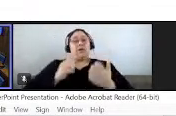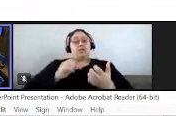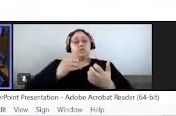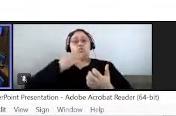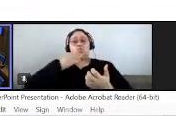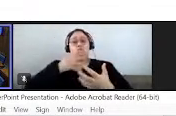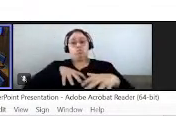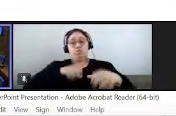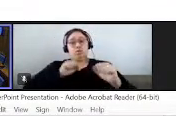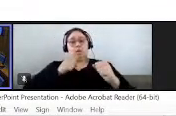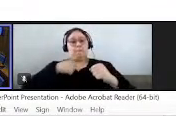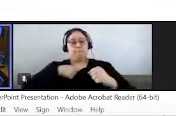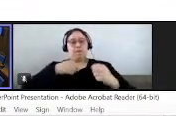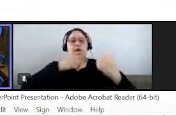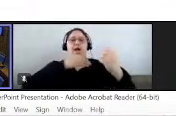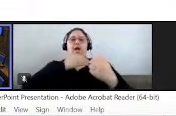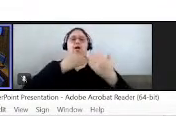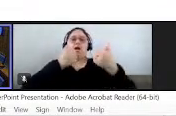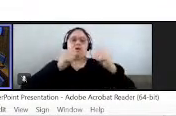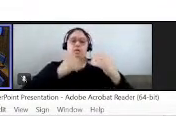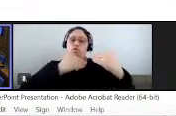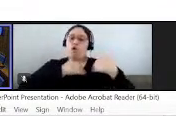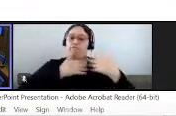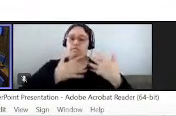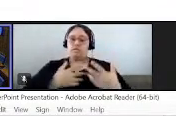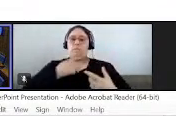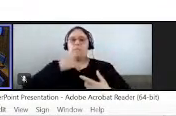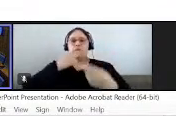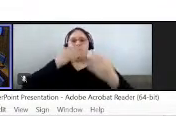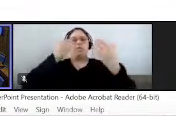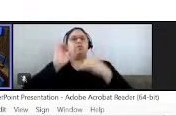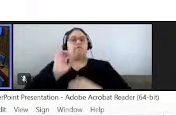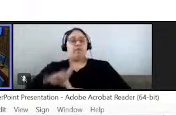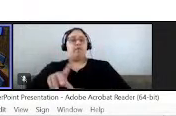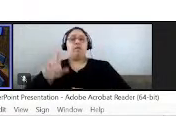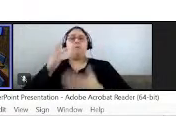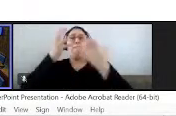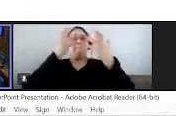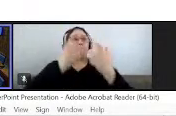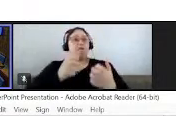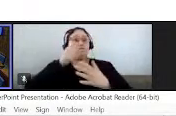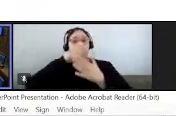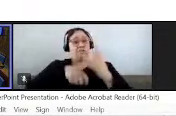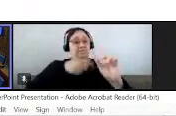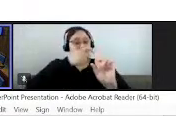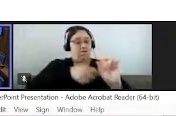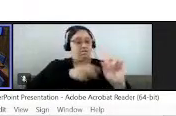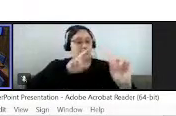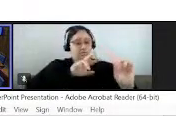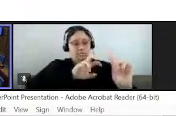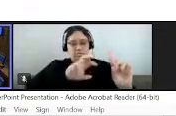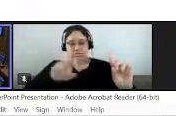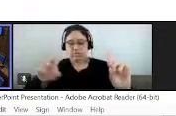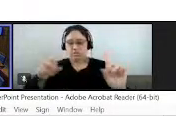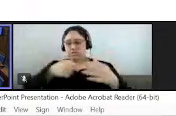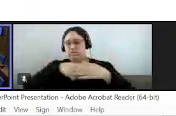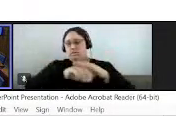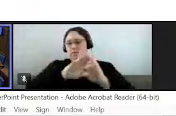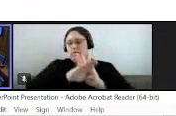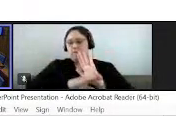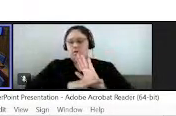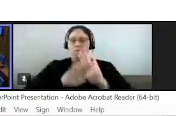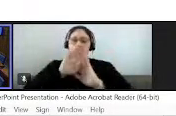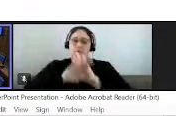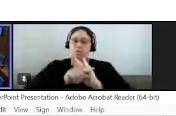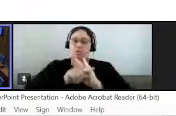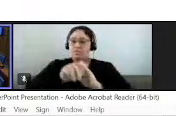as me being the accounting officer, my expectation is then that the budget holder looks within the program or the sub-program, whether